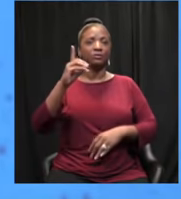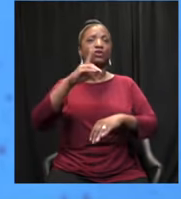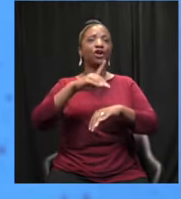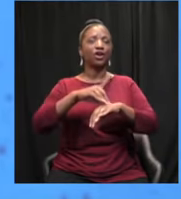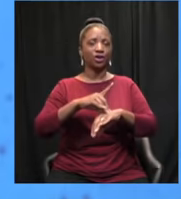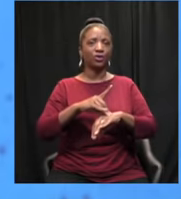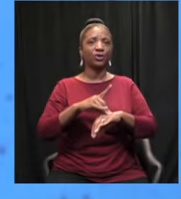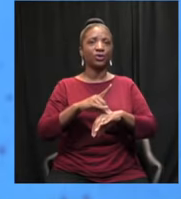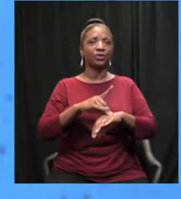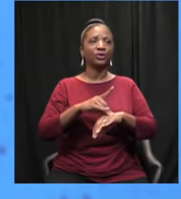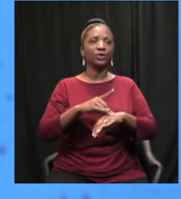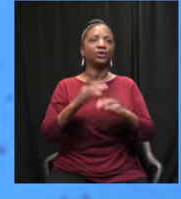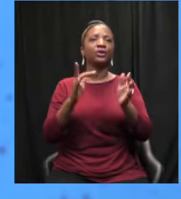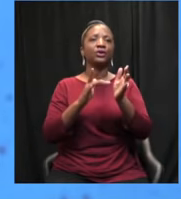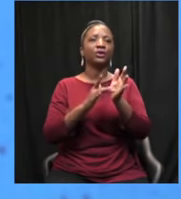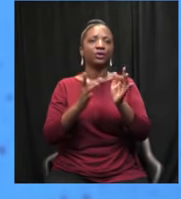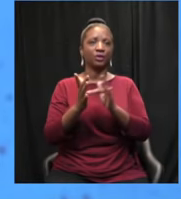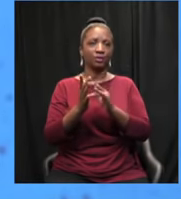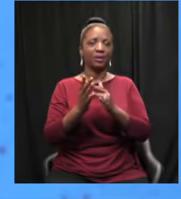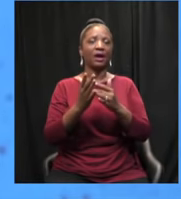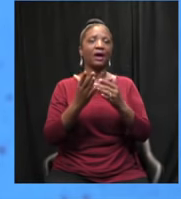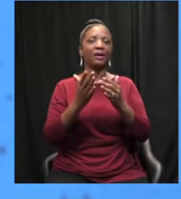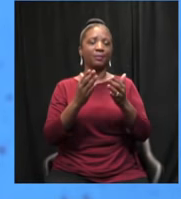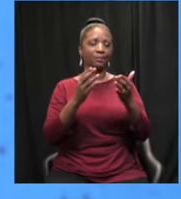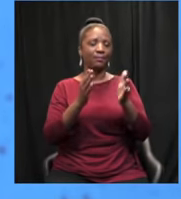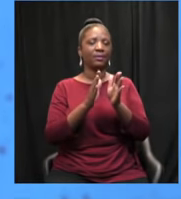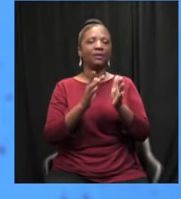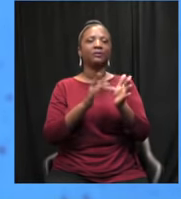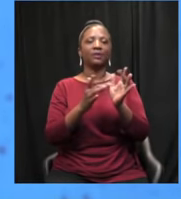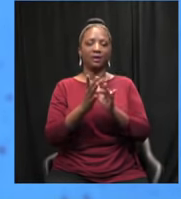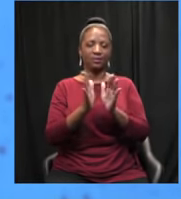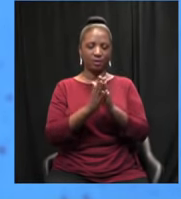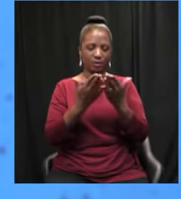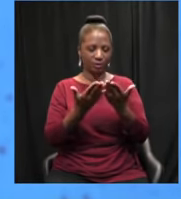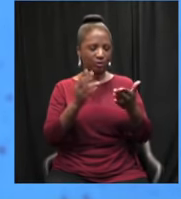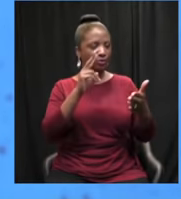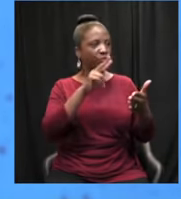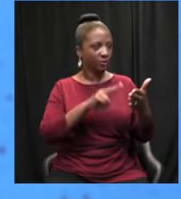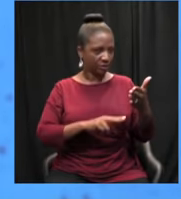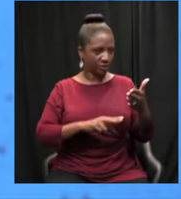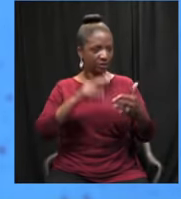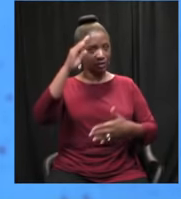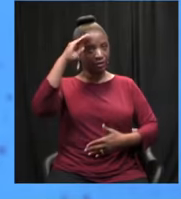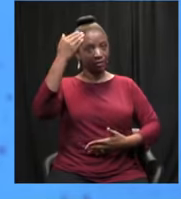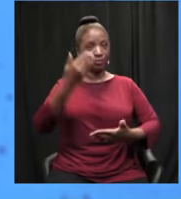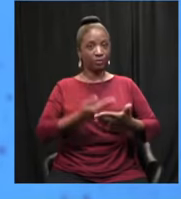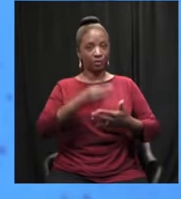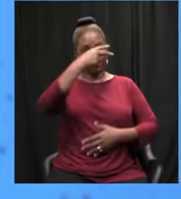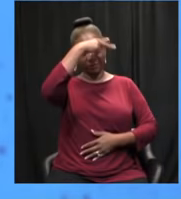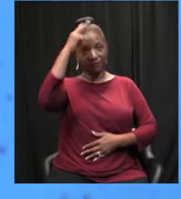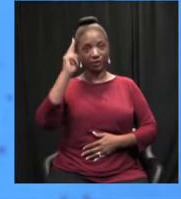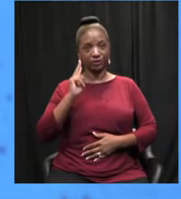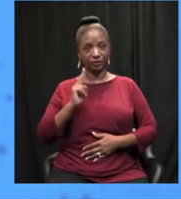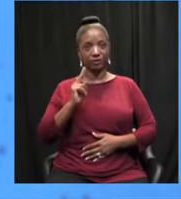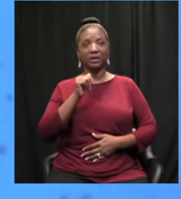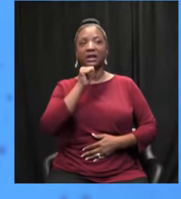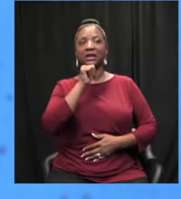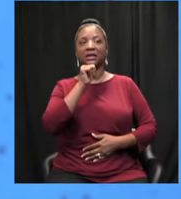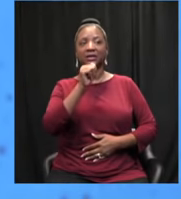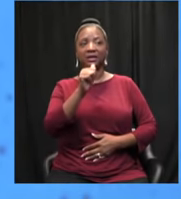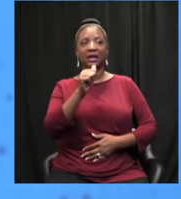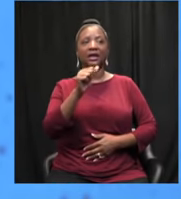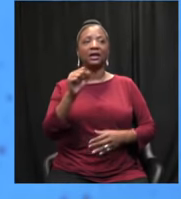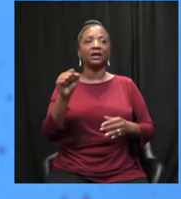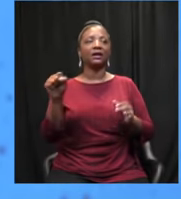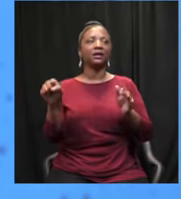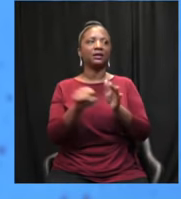14 tells us he was born of a virgin Mary. That this was not a spur of the moment idea, but before the foundation